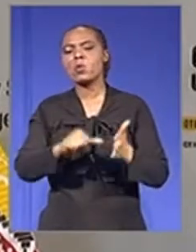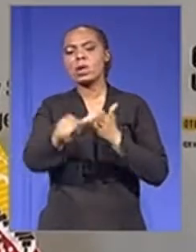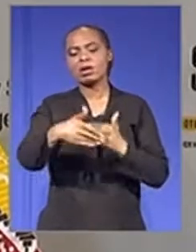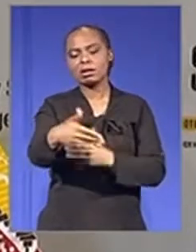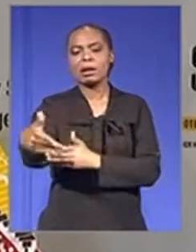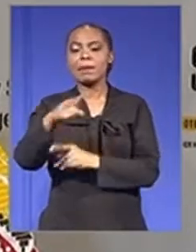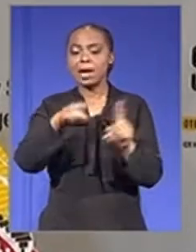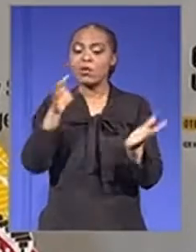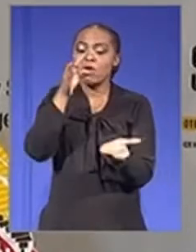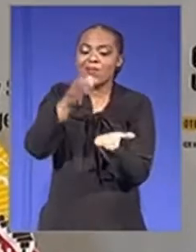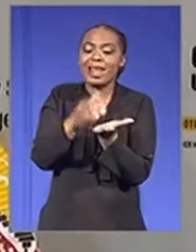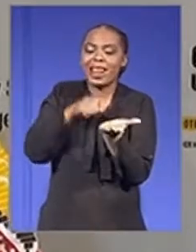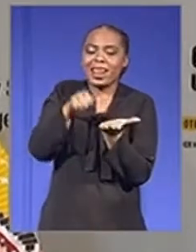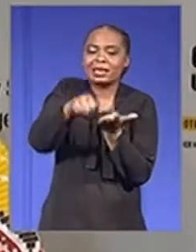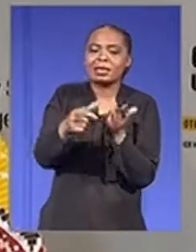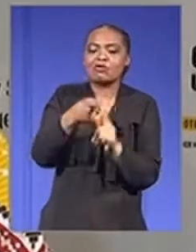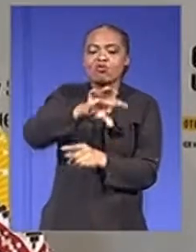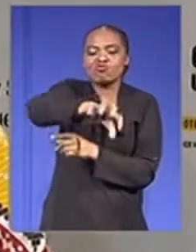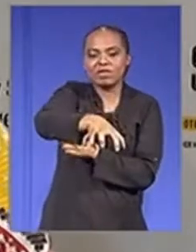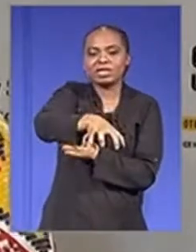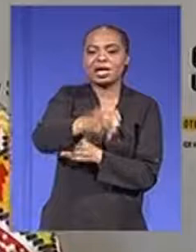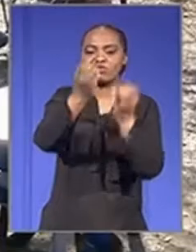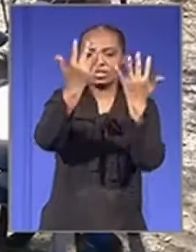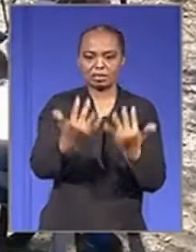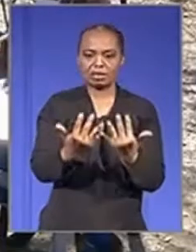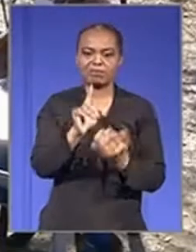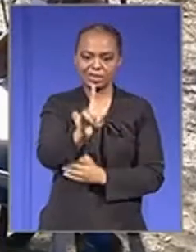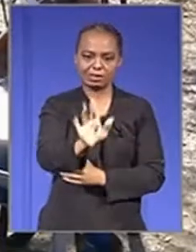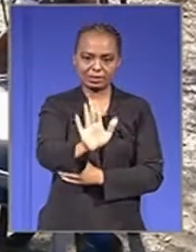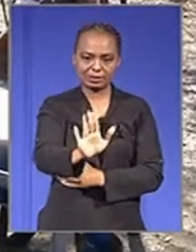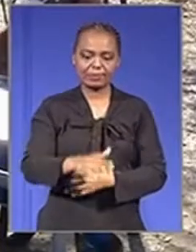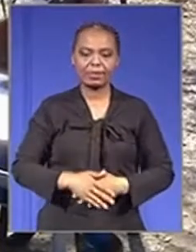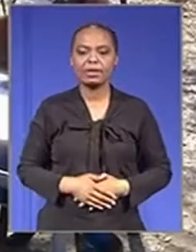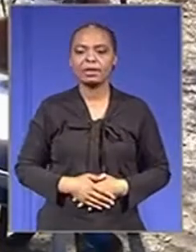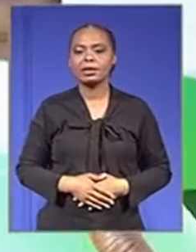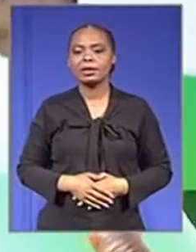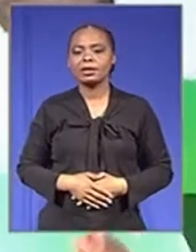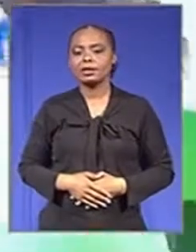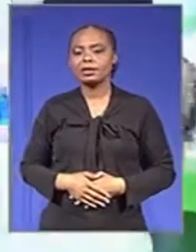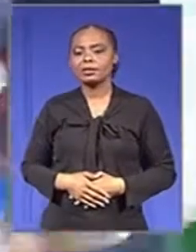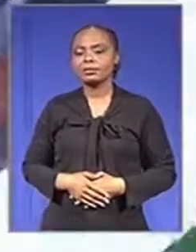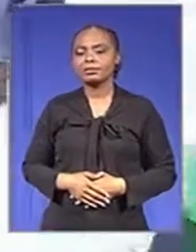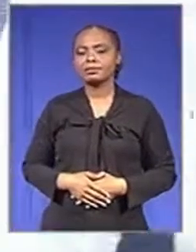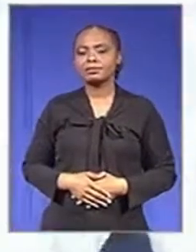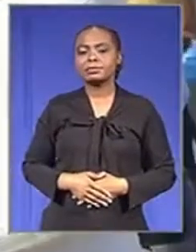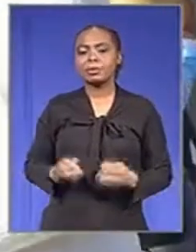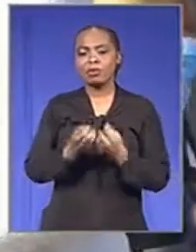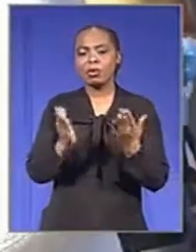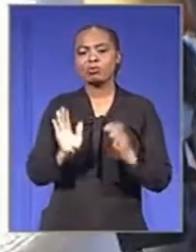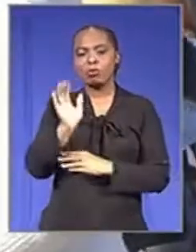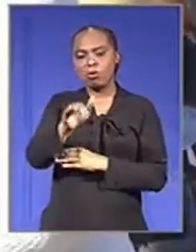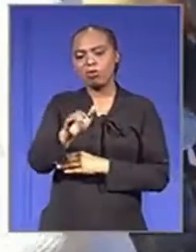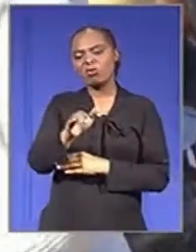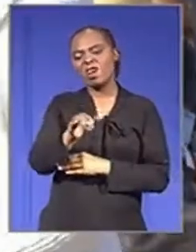the confirmation letter from the provincial treasuries. Go le jalo bagodi ba feta dimilione di le 3 ba setse ba